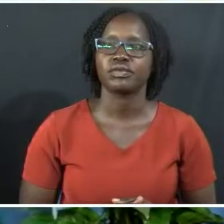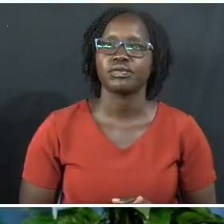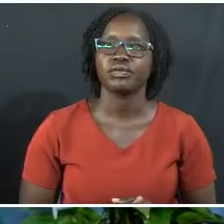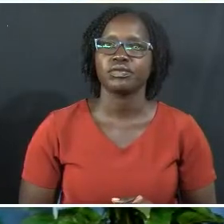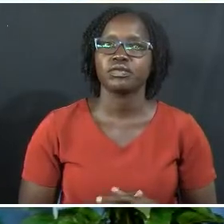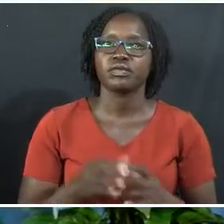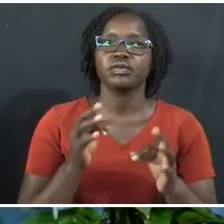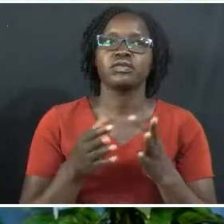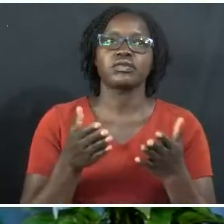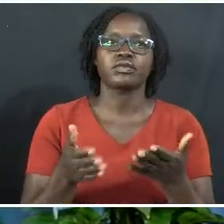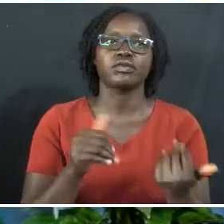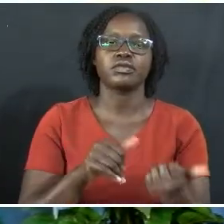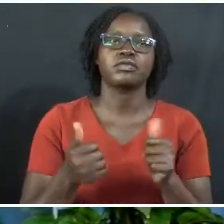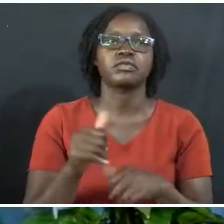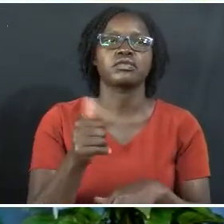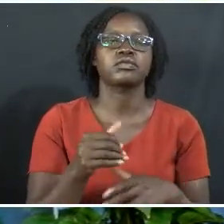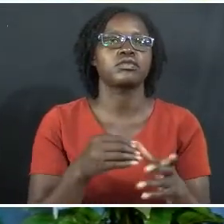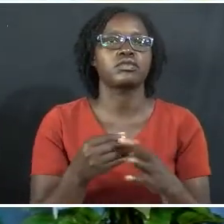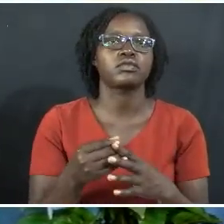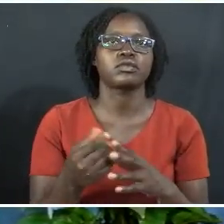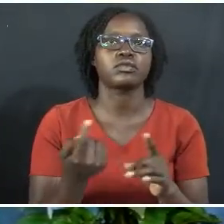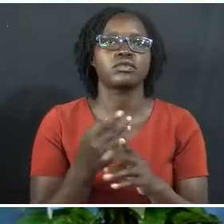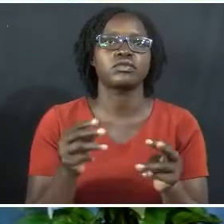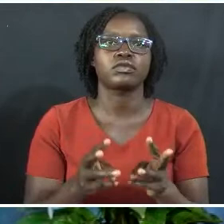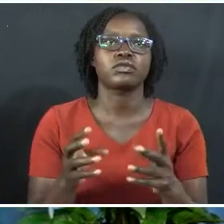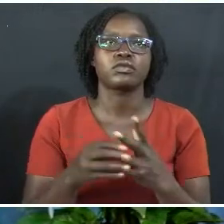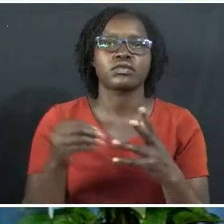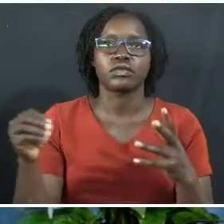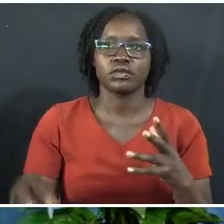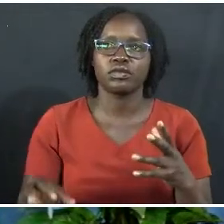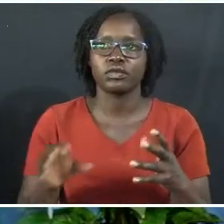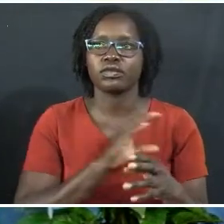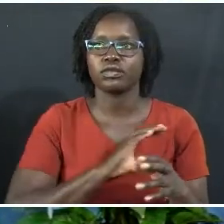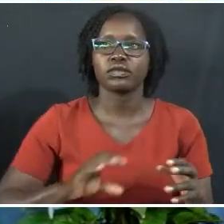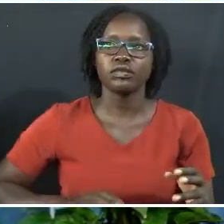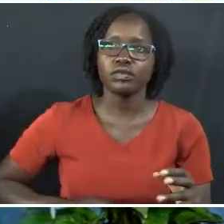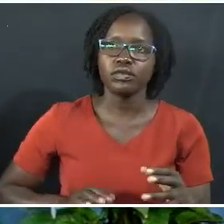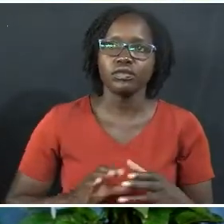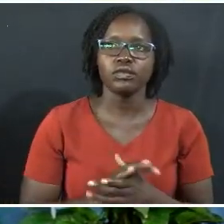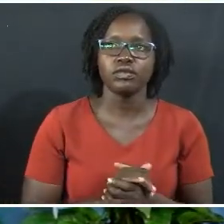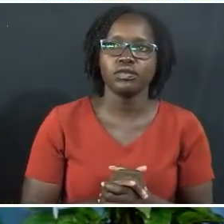or one way or the other, you have divorced Christ